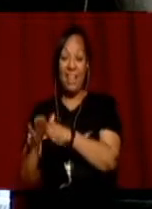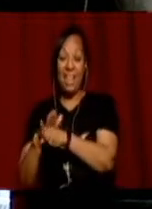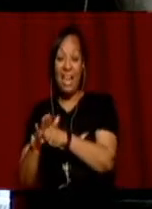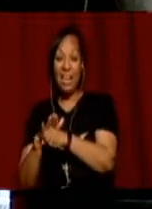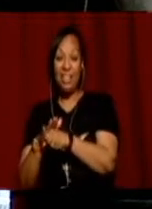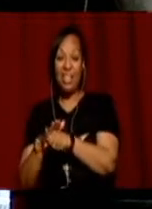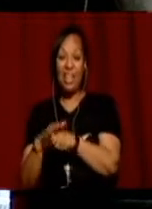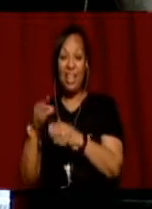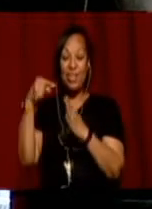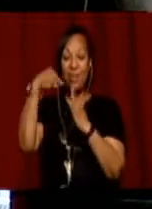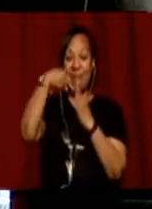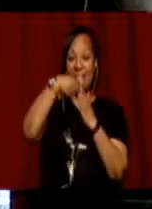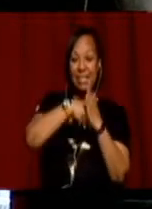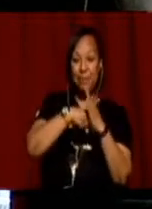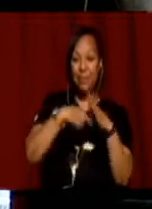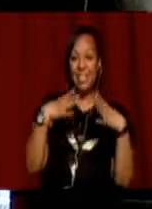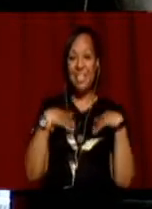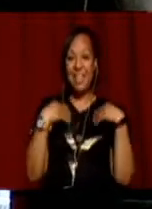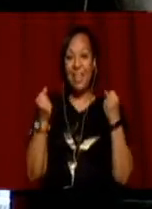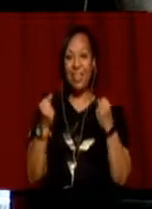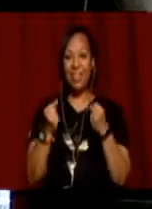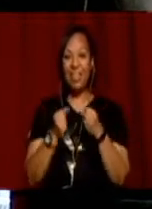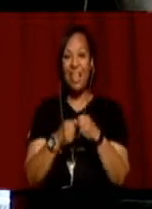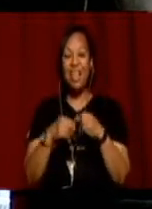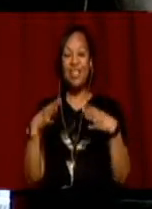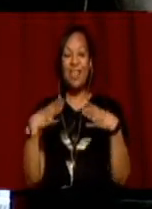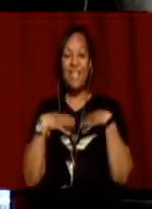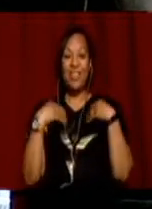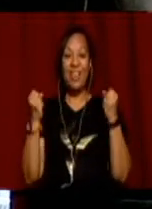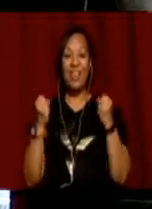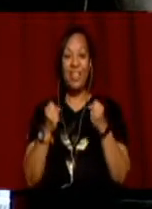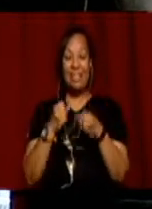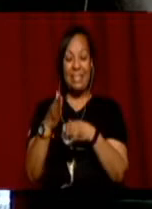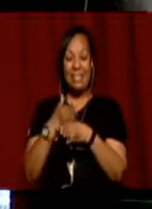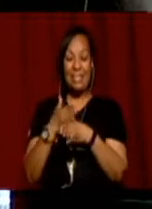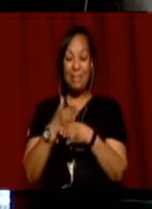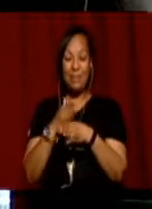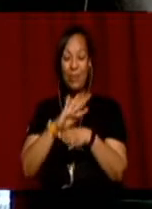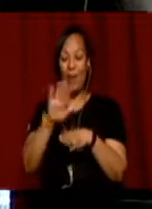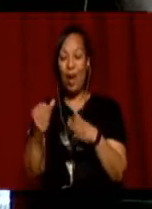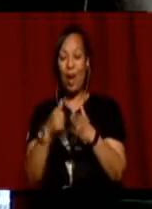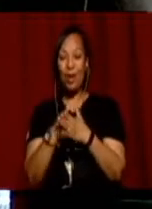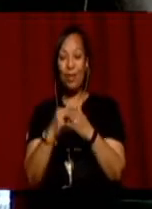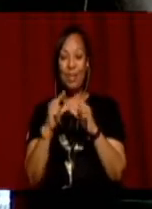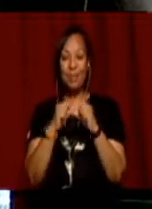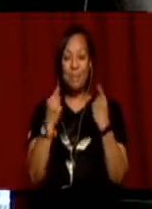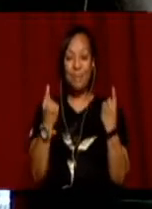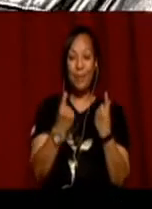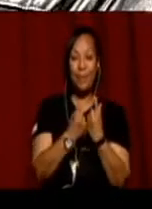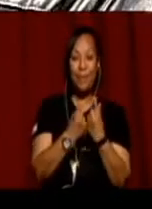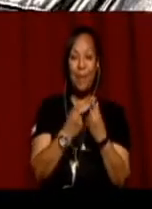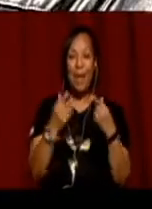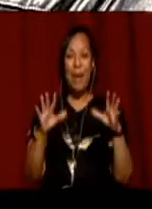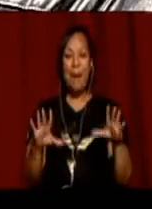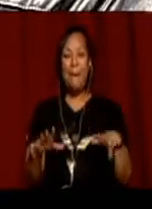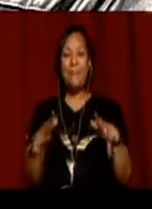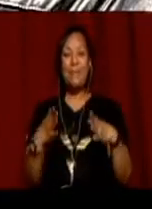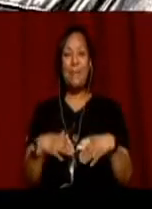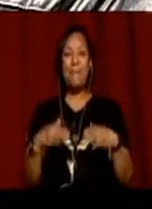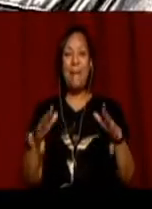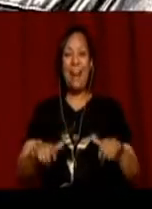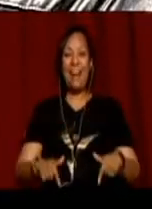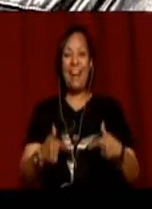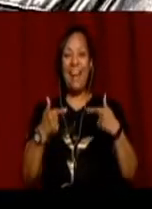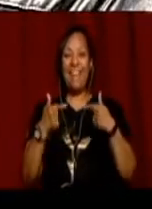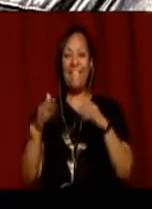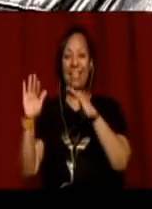are deep into health. And so I just feel so healthy sitting in between all of you all. I just feel like my life expectancy. I